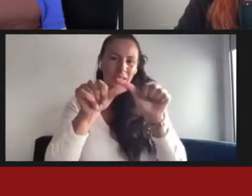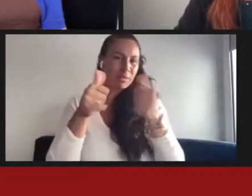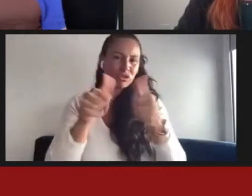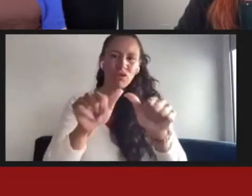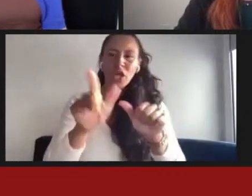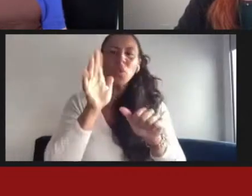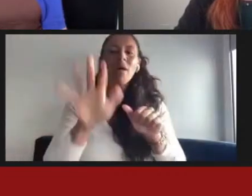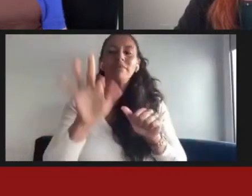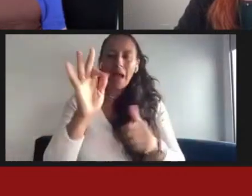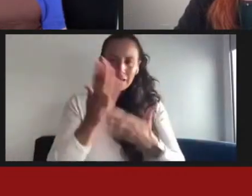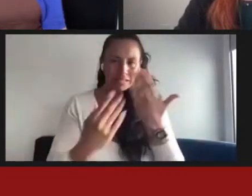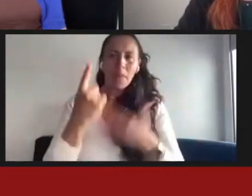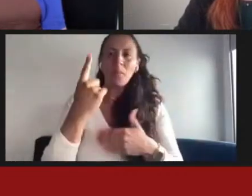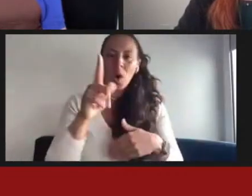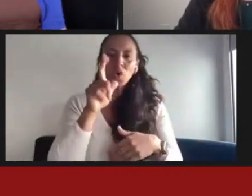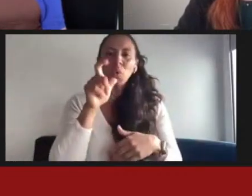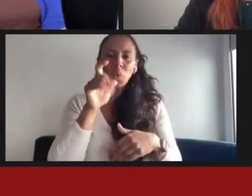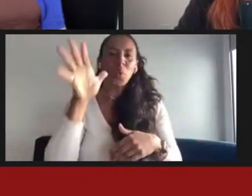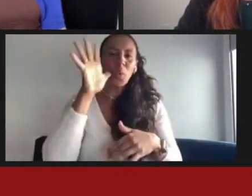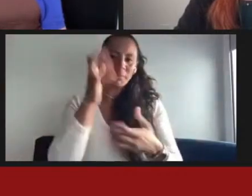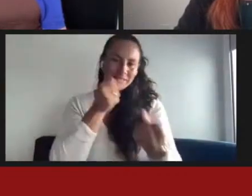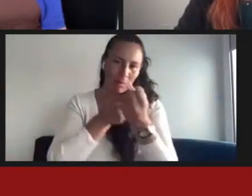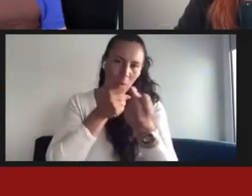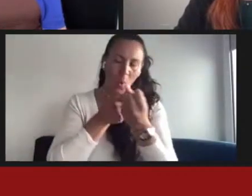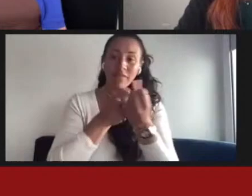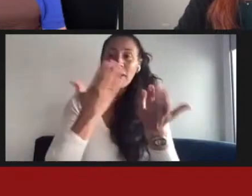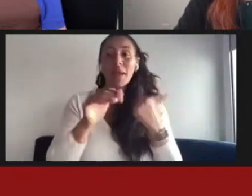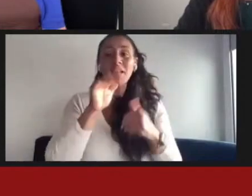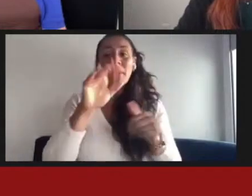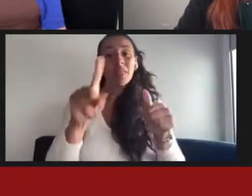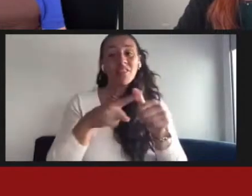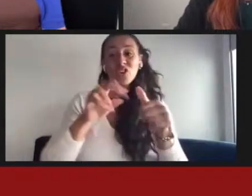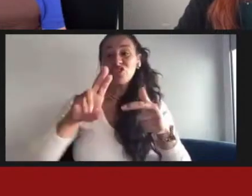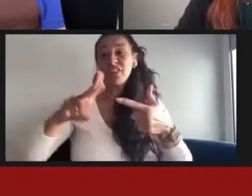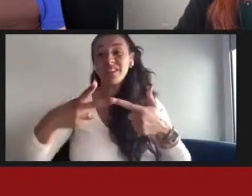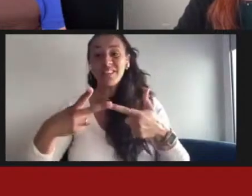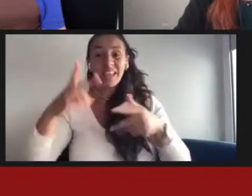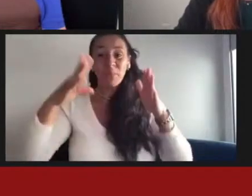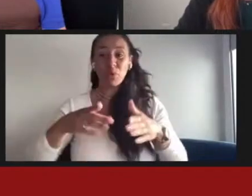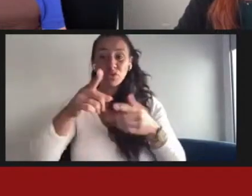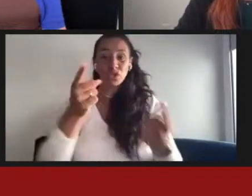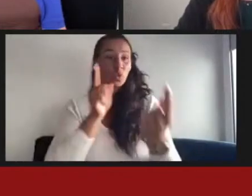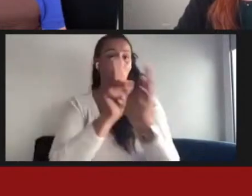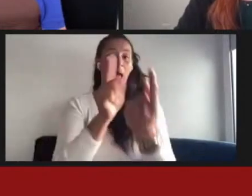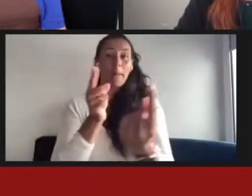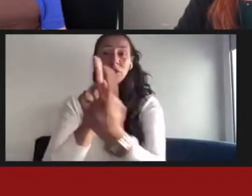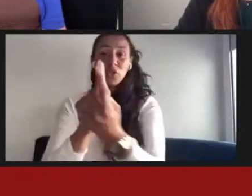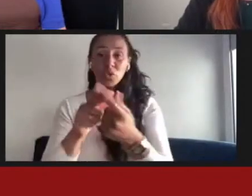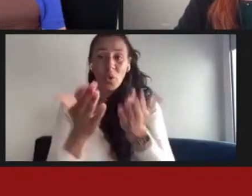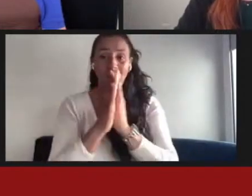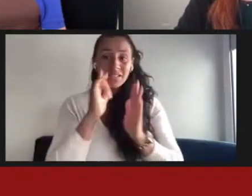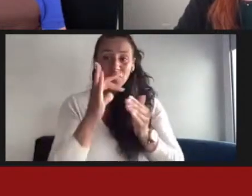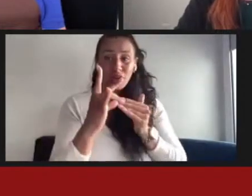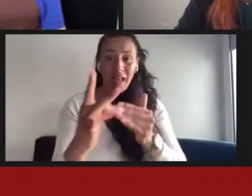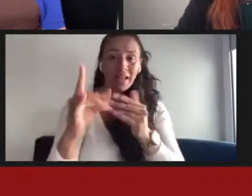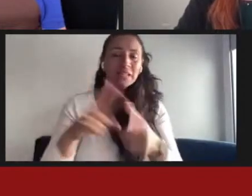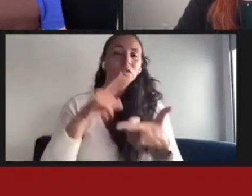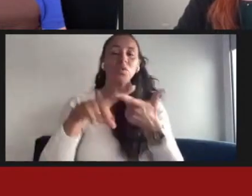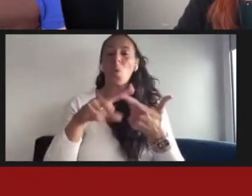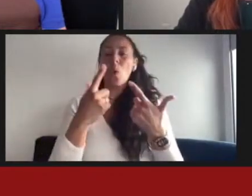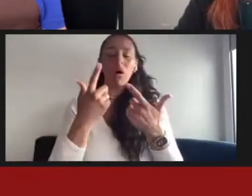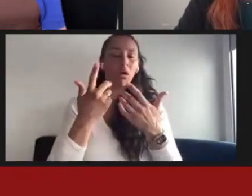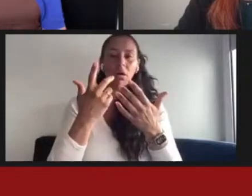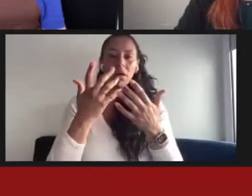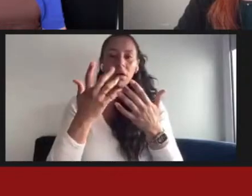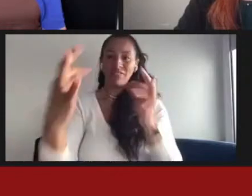find someone who's going to be supportive. It might be the first or second person you come to kind of ask for guidance or, kind